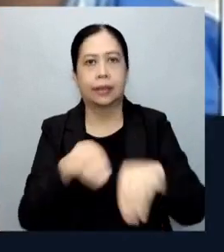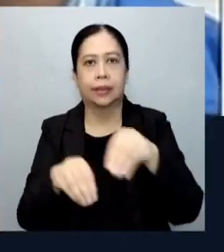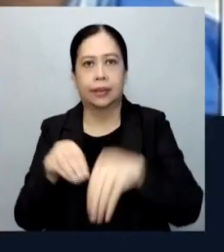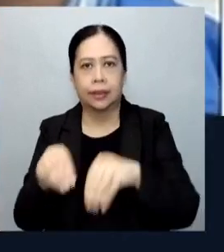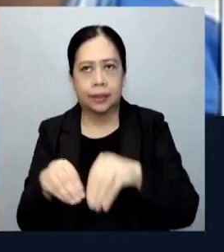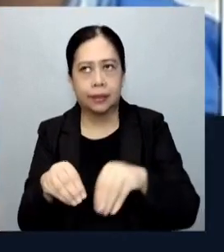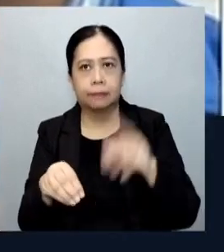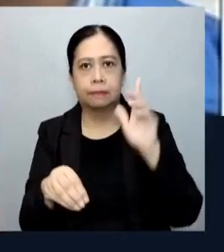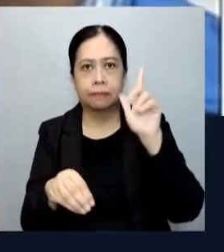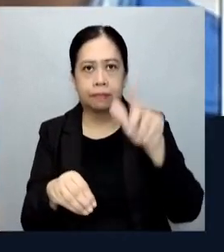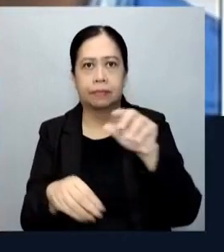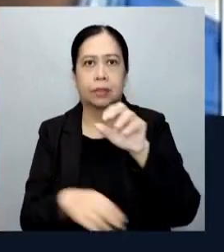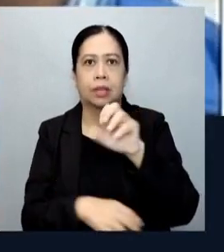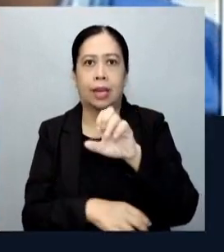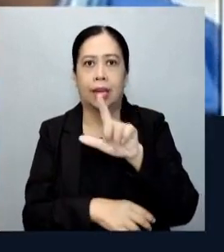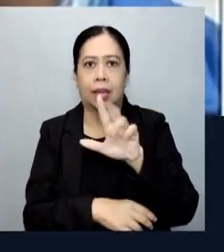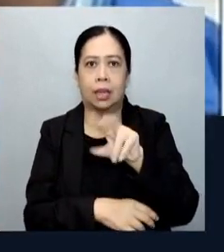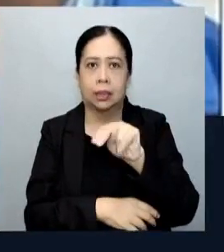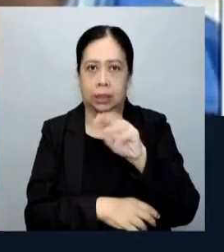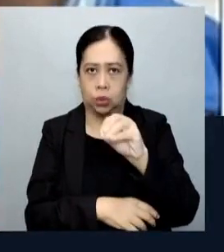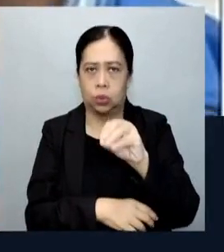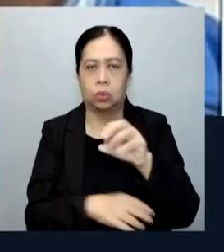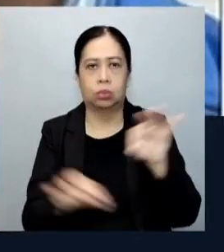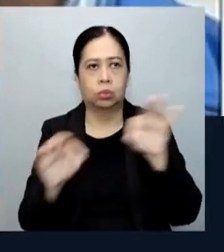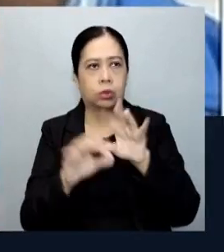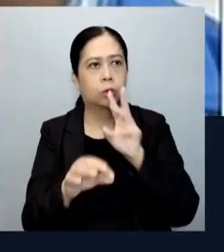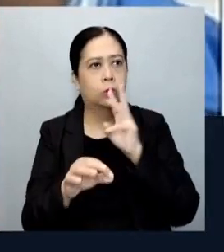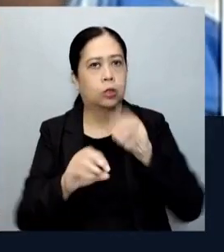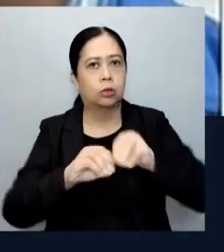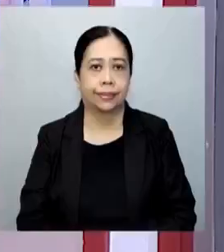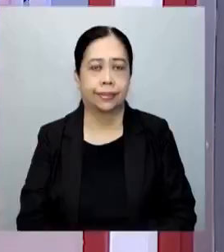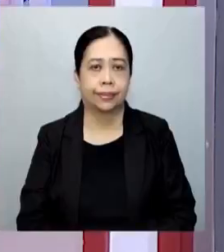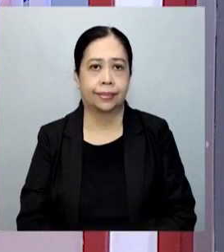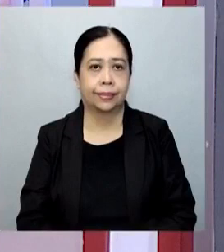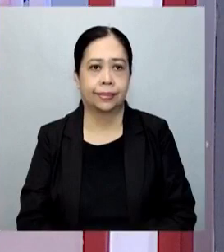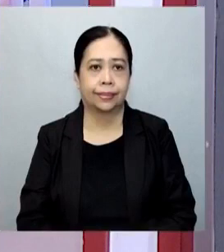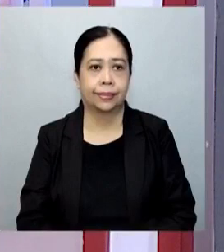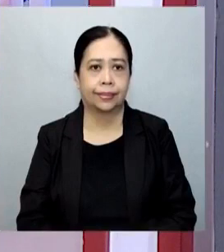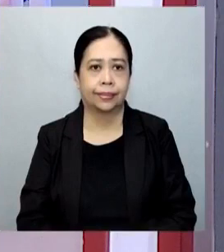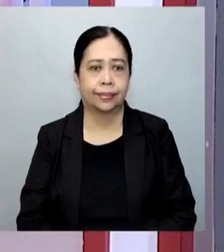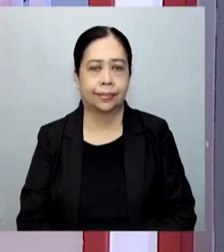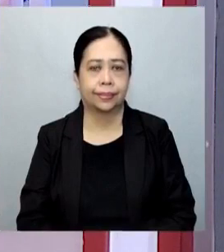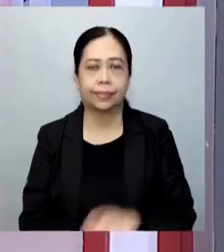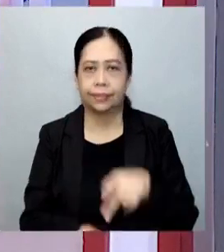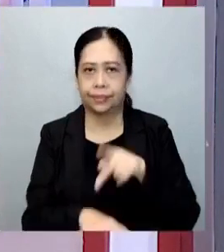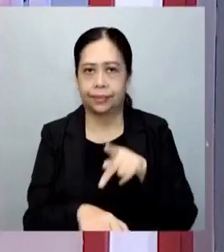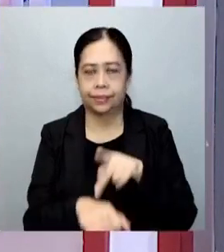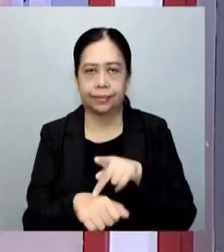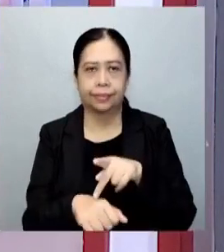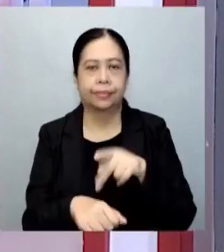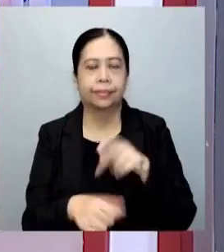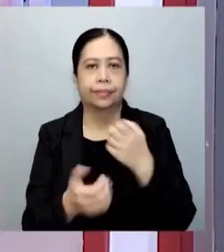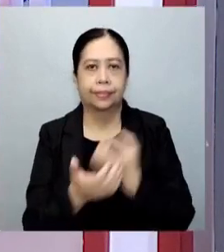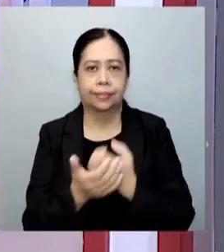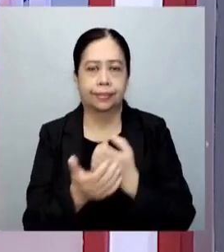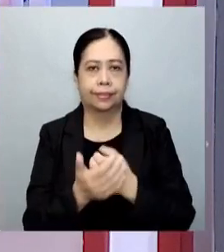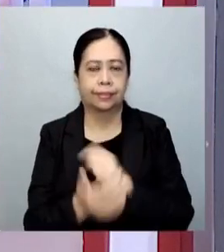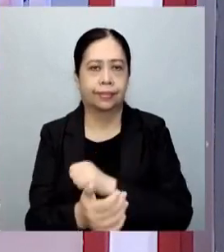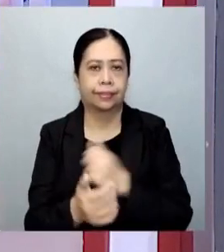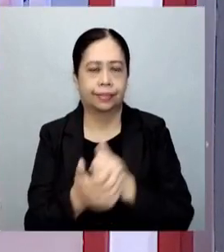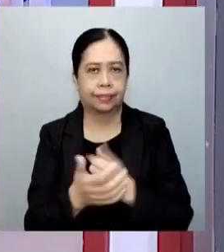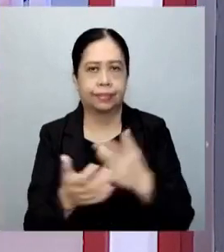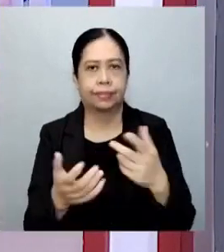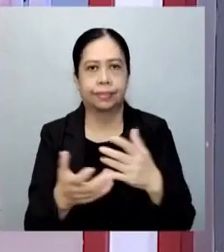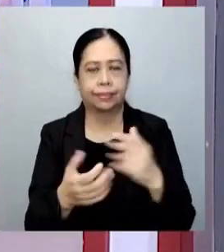ng El Nino, so yung mga irrigated areas natin. The Philippine National Economic Development Authority says the damage caused